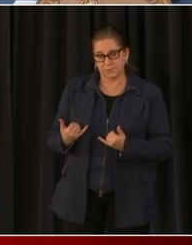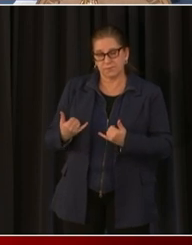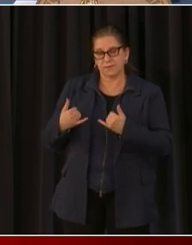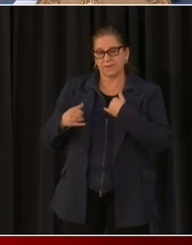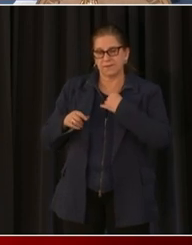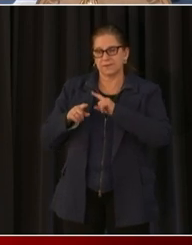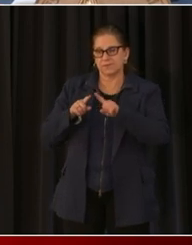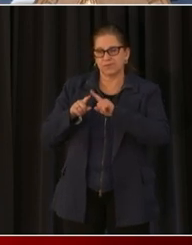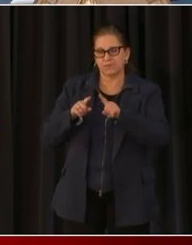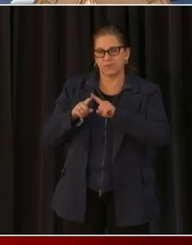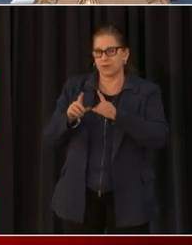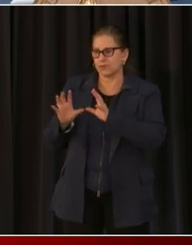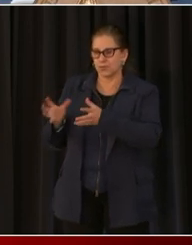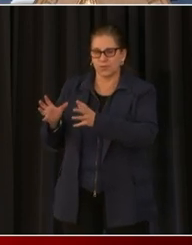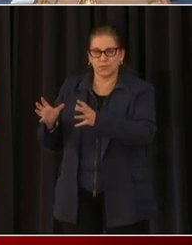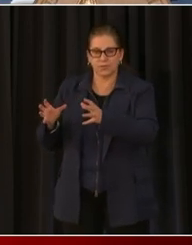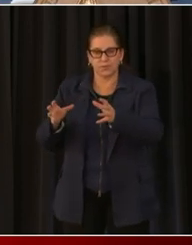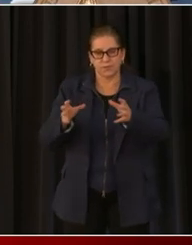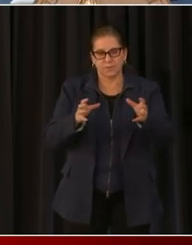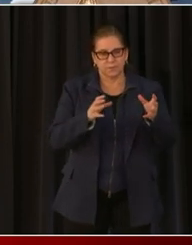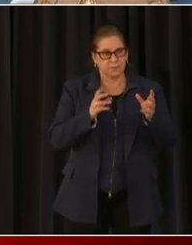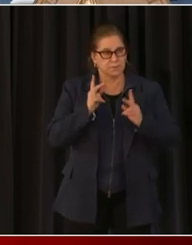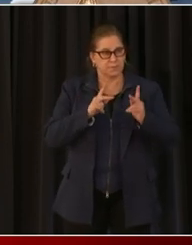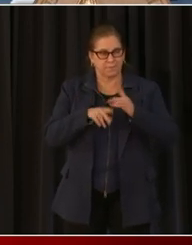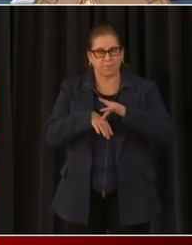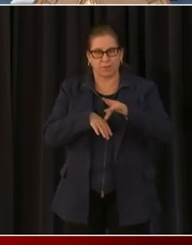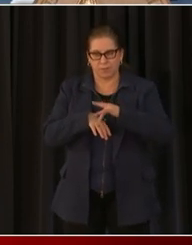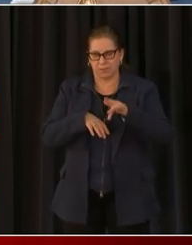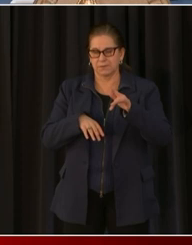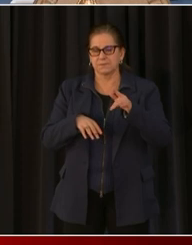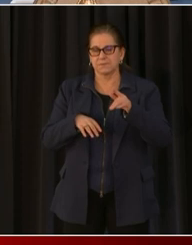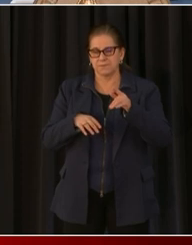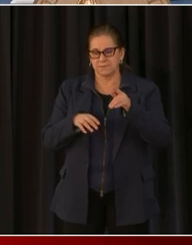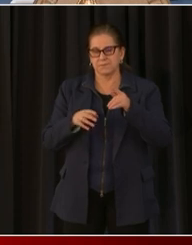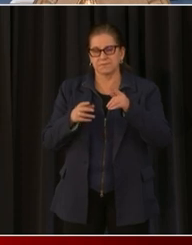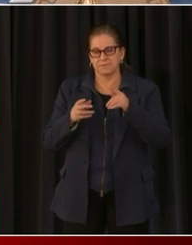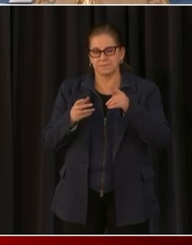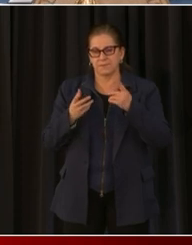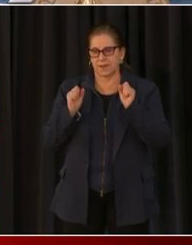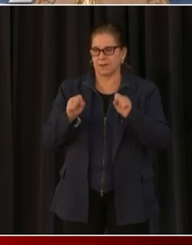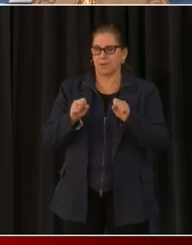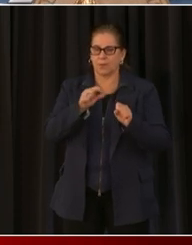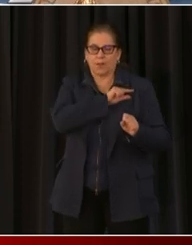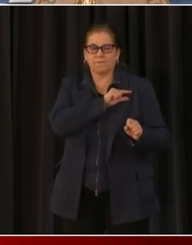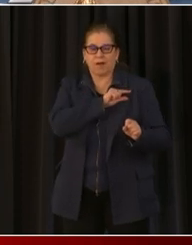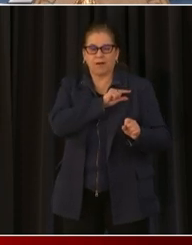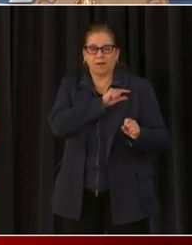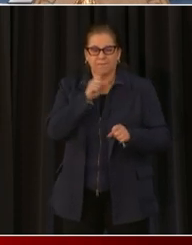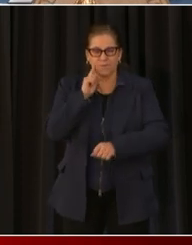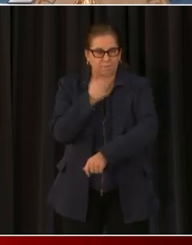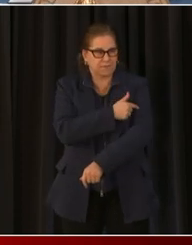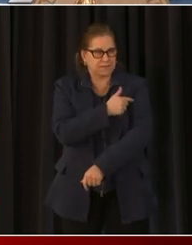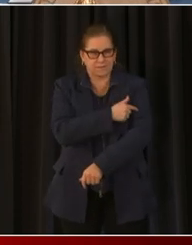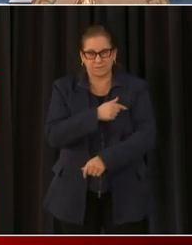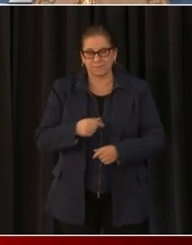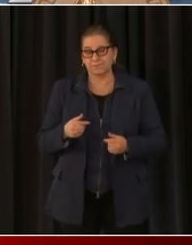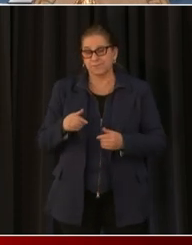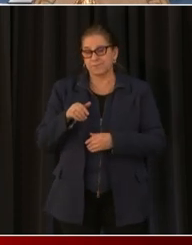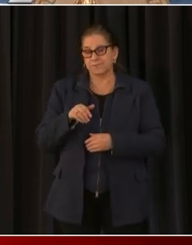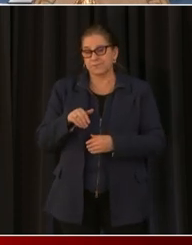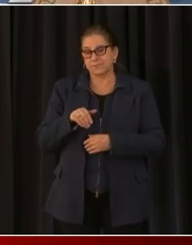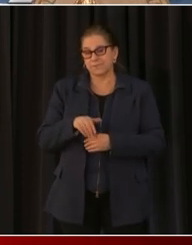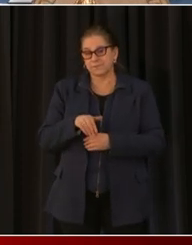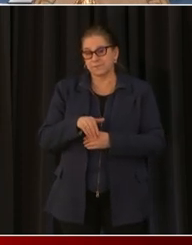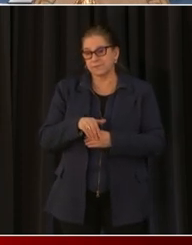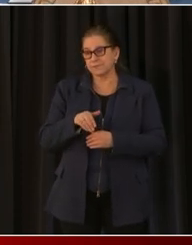groups available for vaccinations. For starting today at 6 p.m., individuals who work